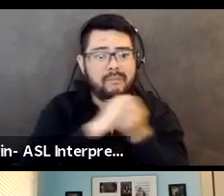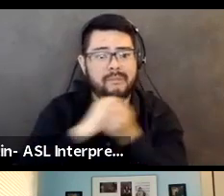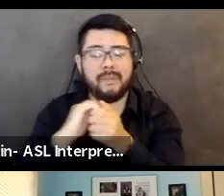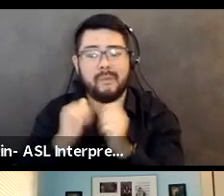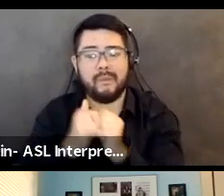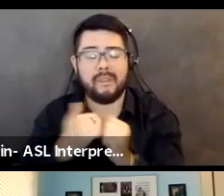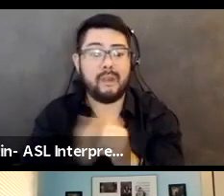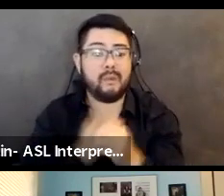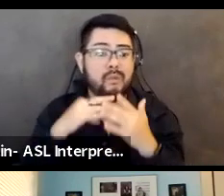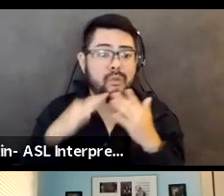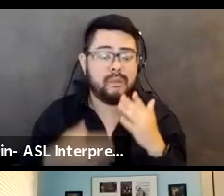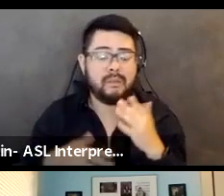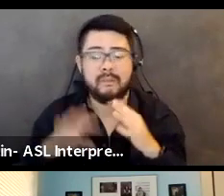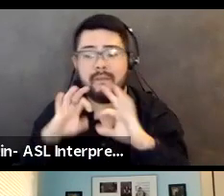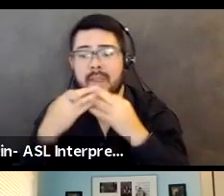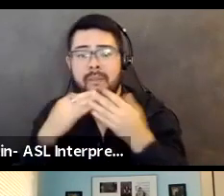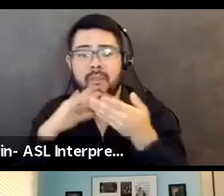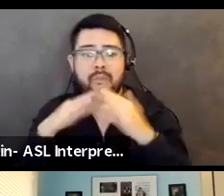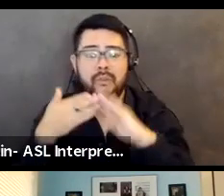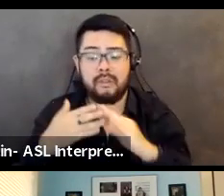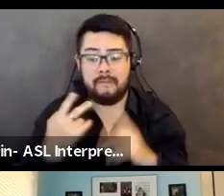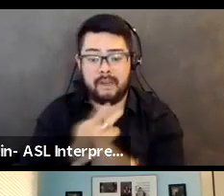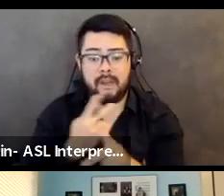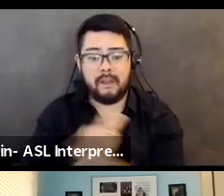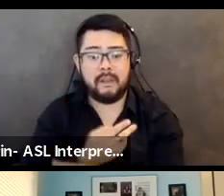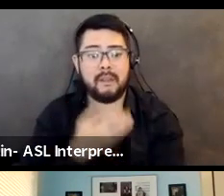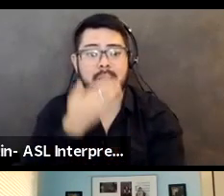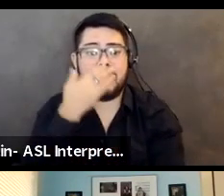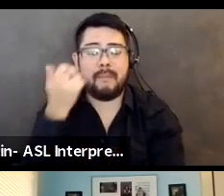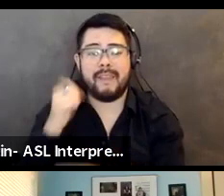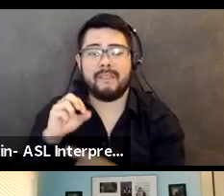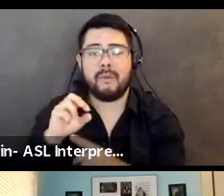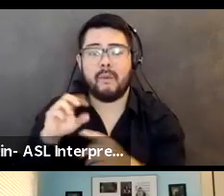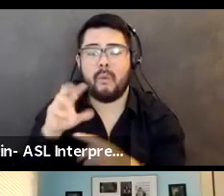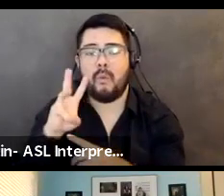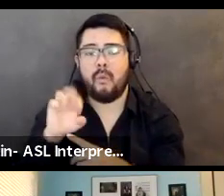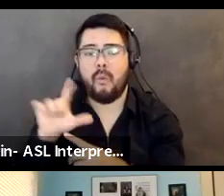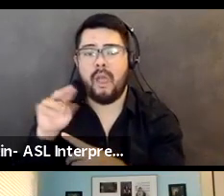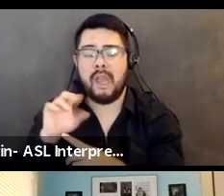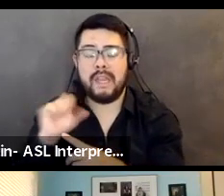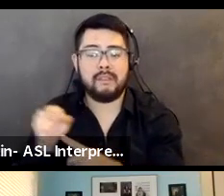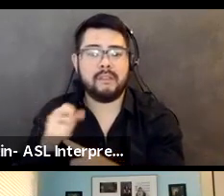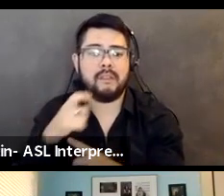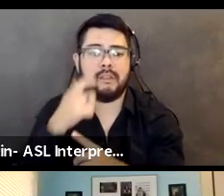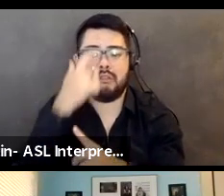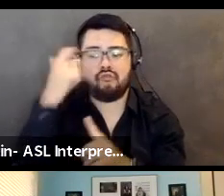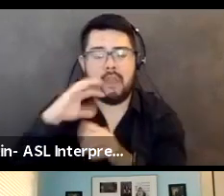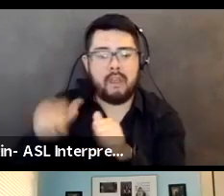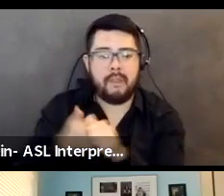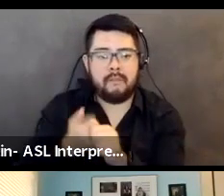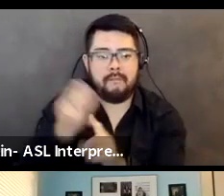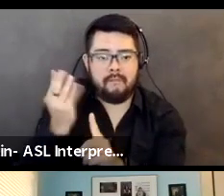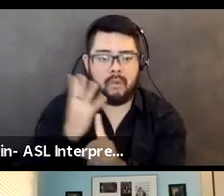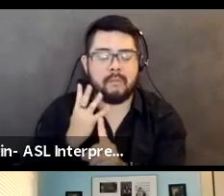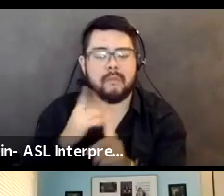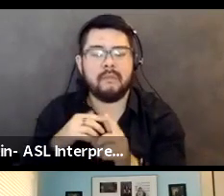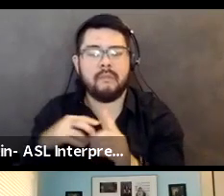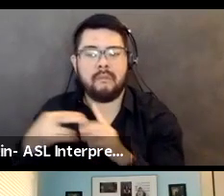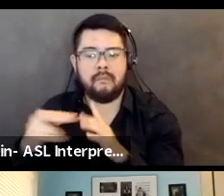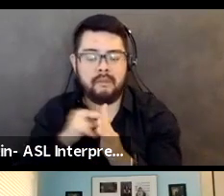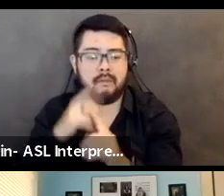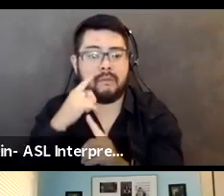identify and fund appropriate wellness trauma-informed restorative practices that meet the needs of every school community